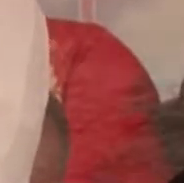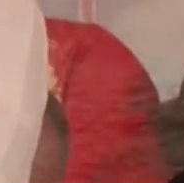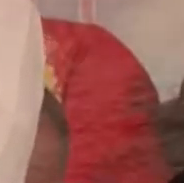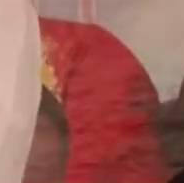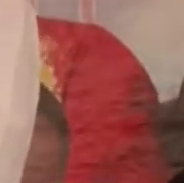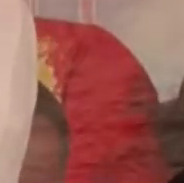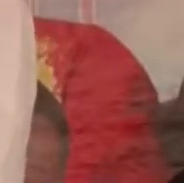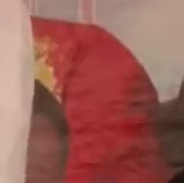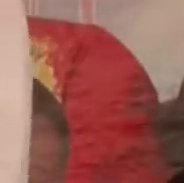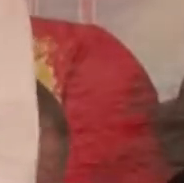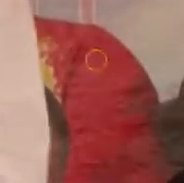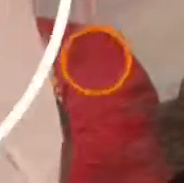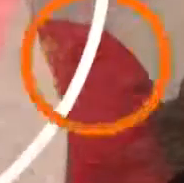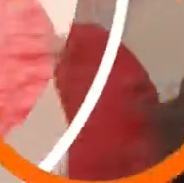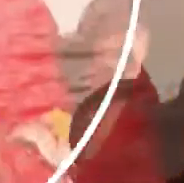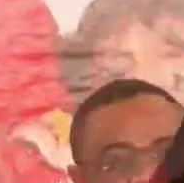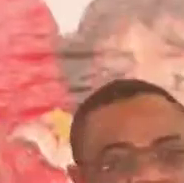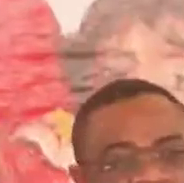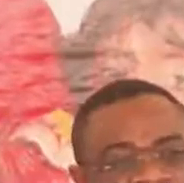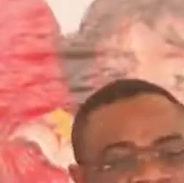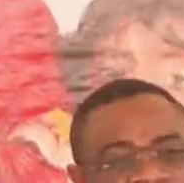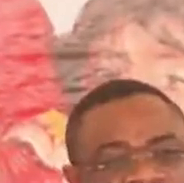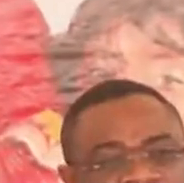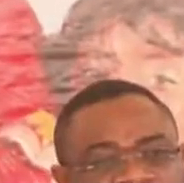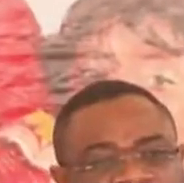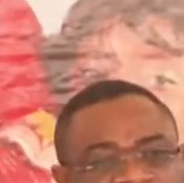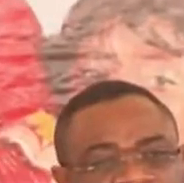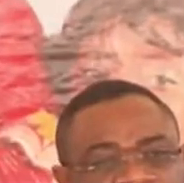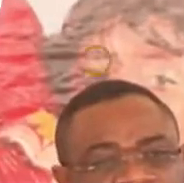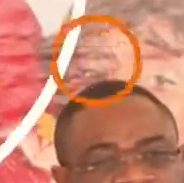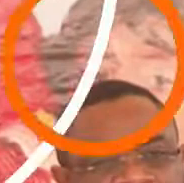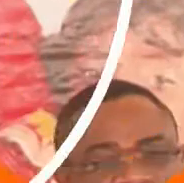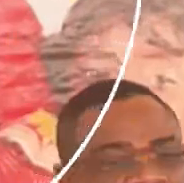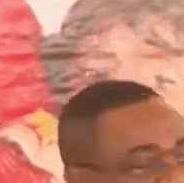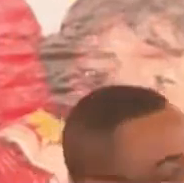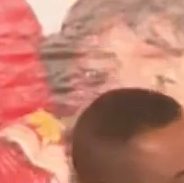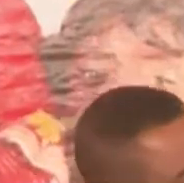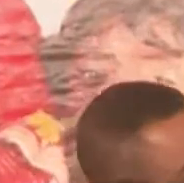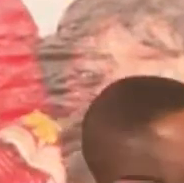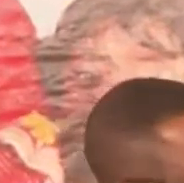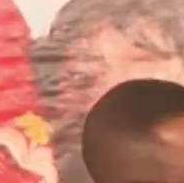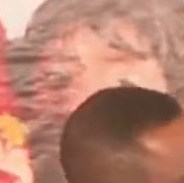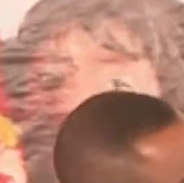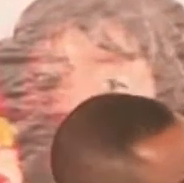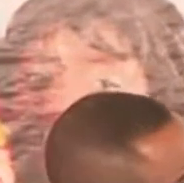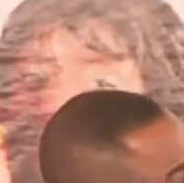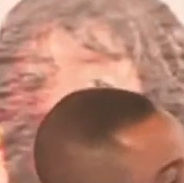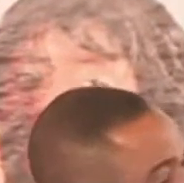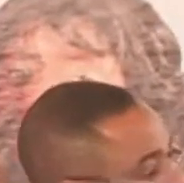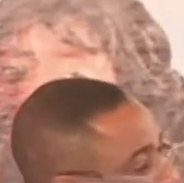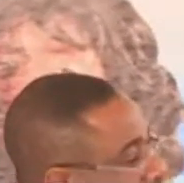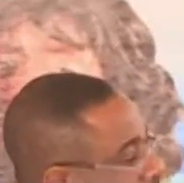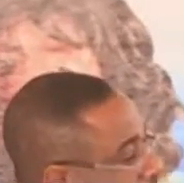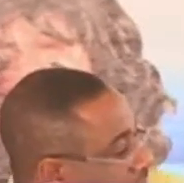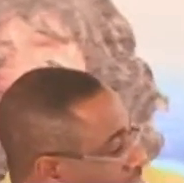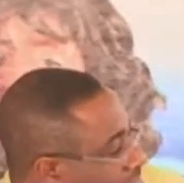institutions wouldn't want to go. The CEO, Reverend, we are so grateful to you.